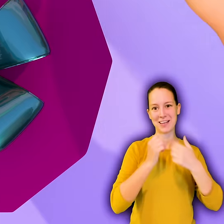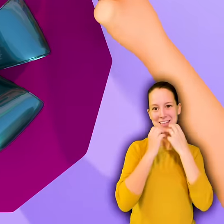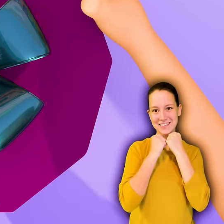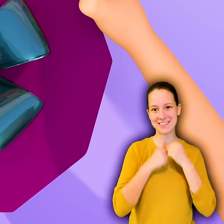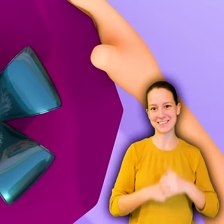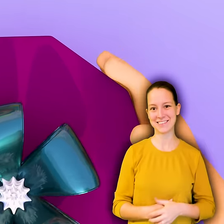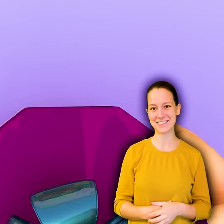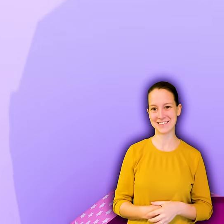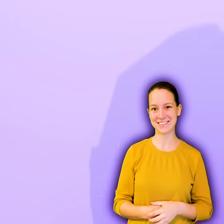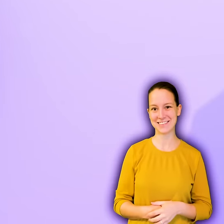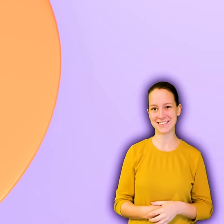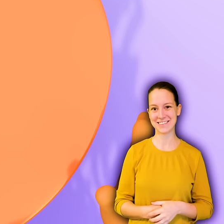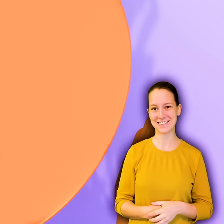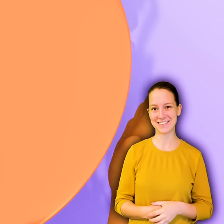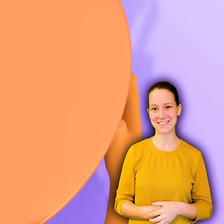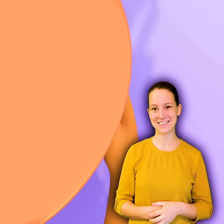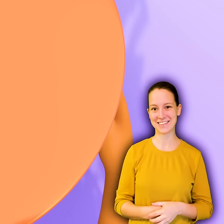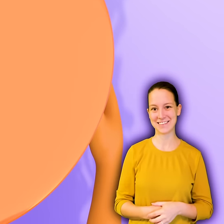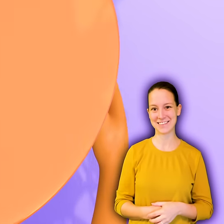that we care